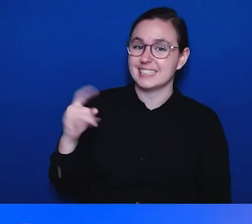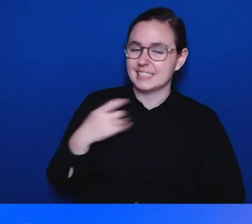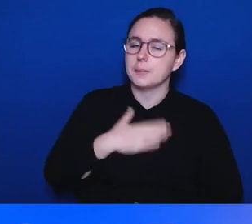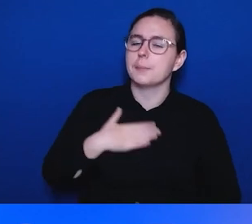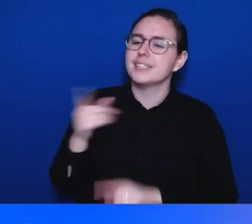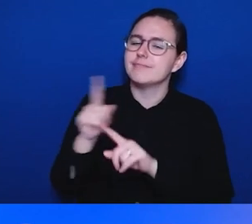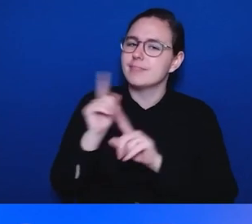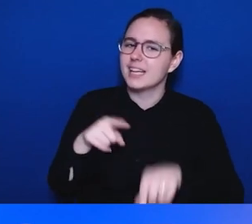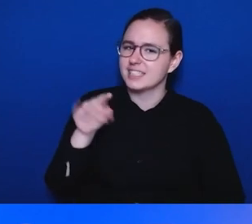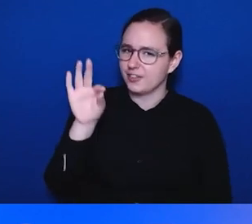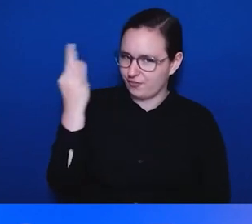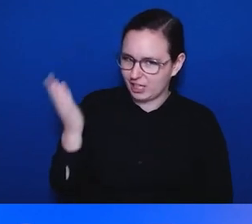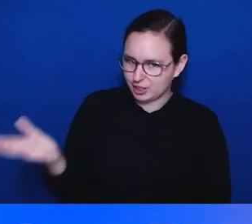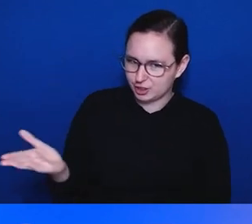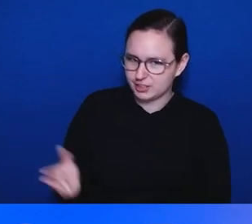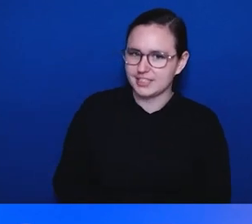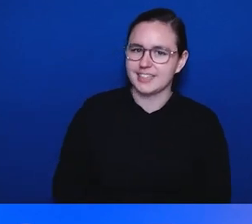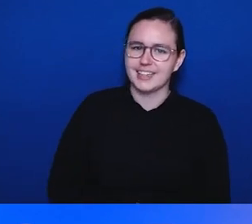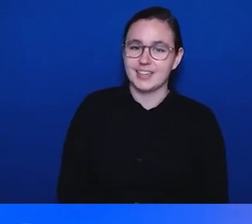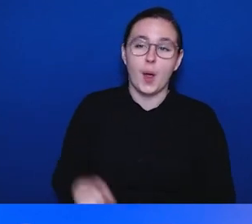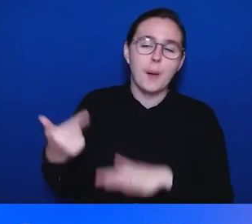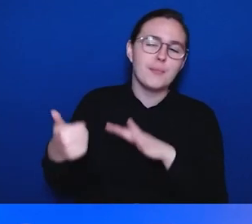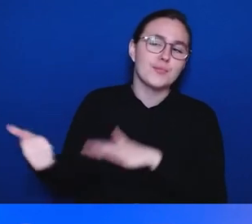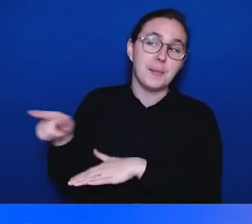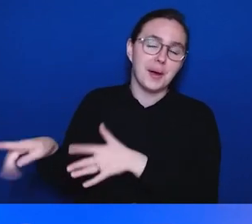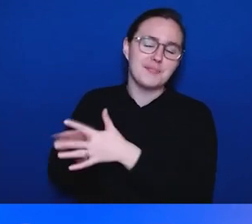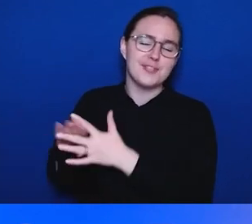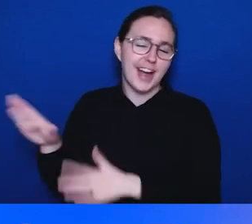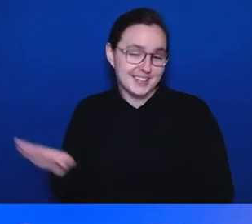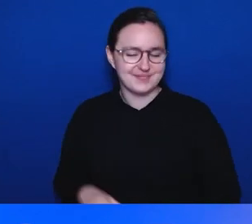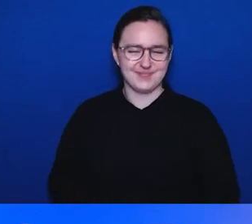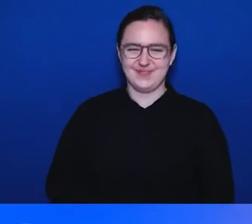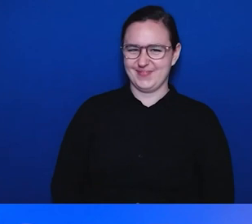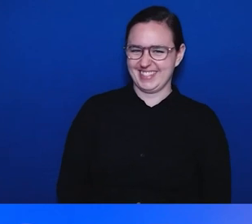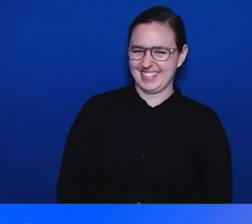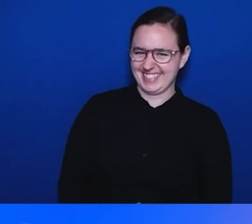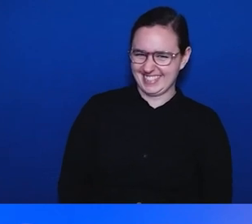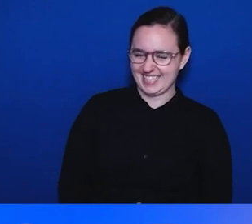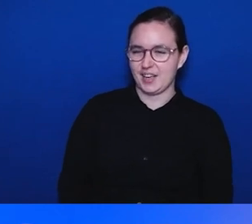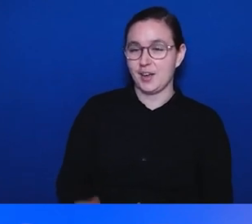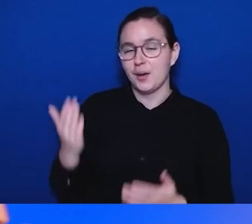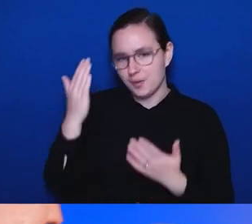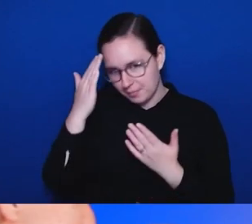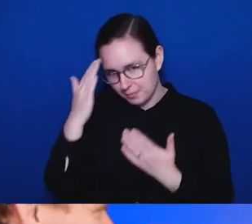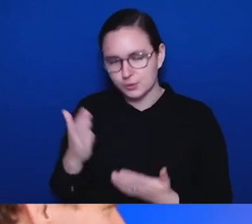ahead, Francis. Hi, Premier. My question would be for Minister Dix in French, so you get a bit of a break. Yes, sir.